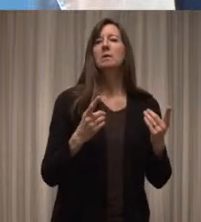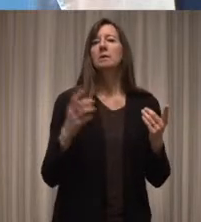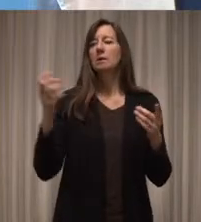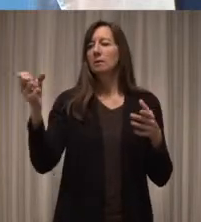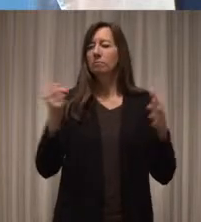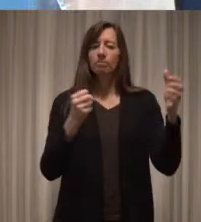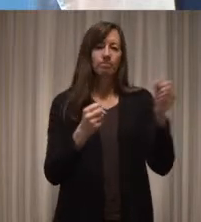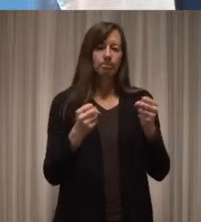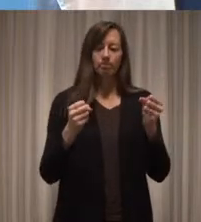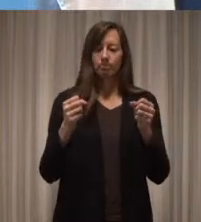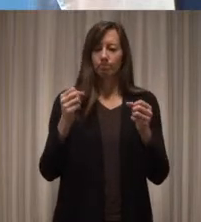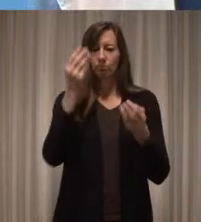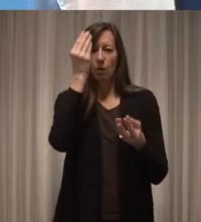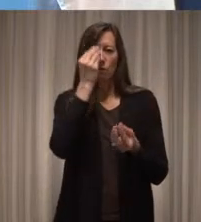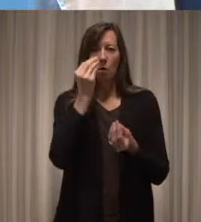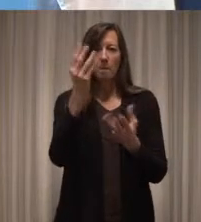are